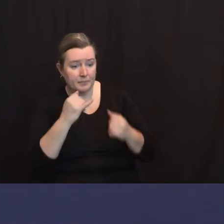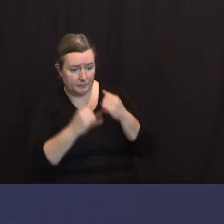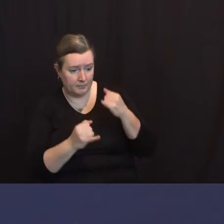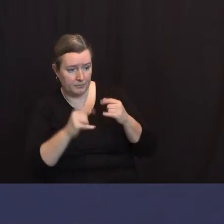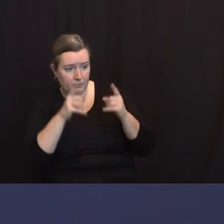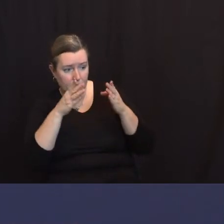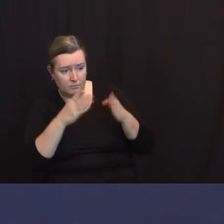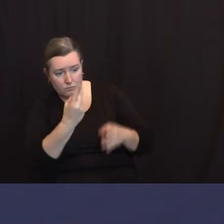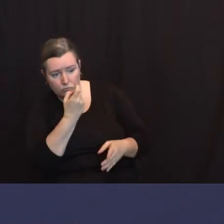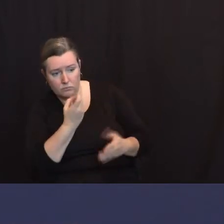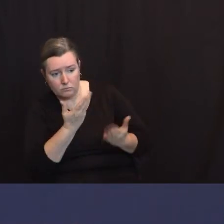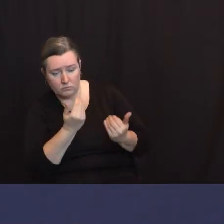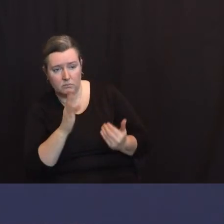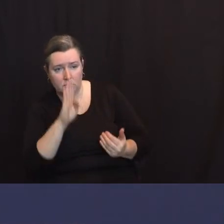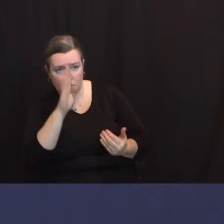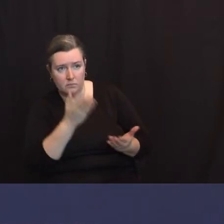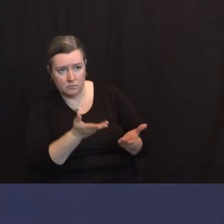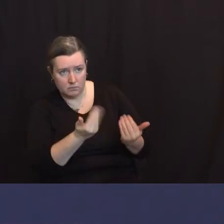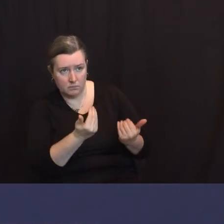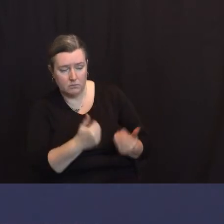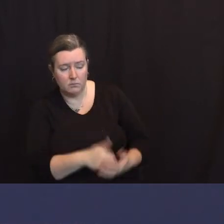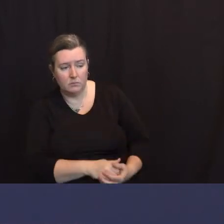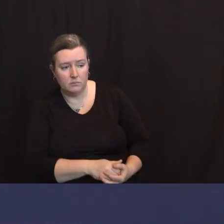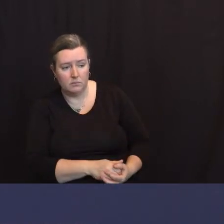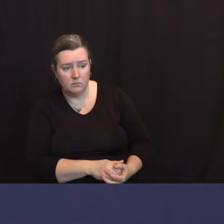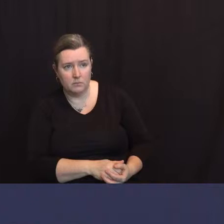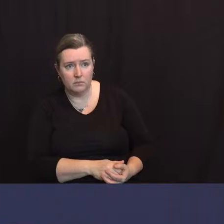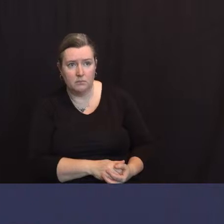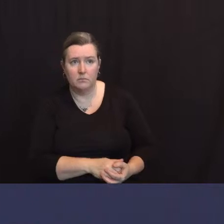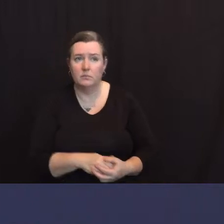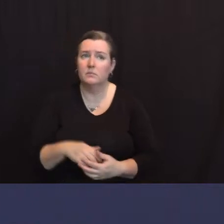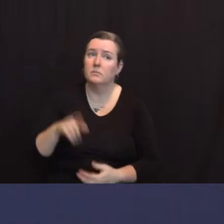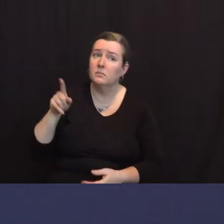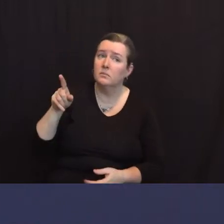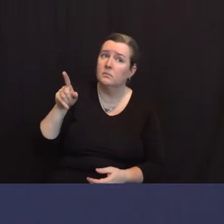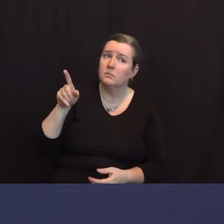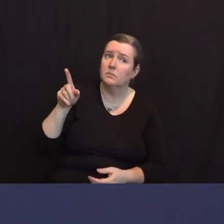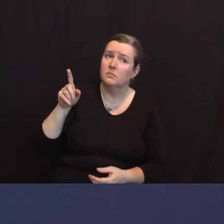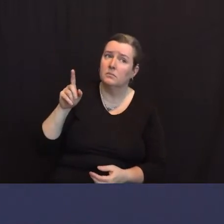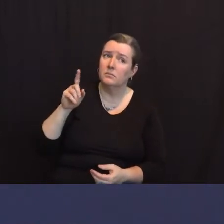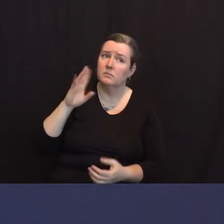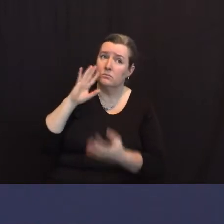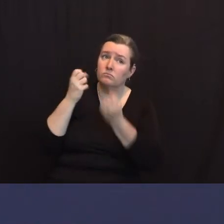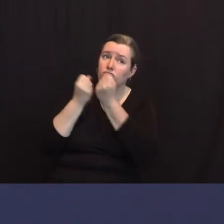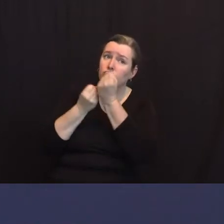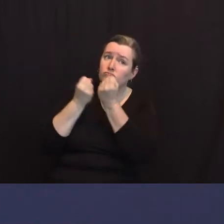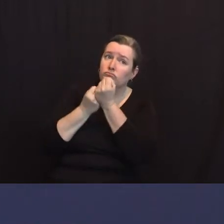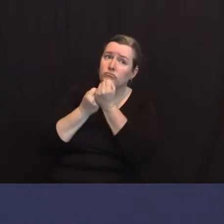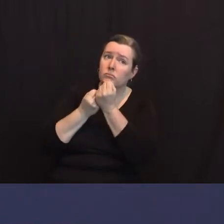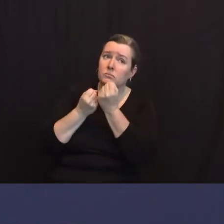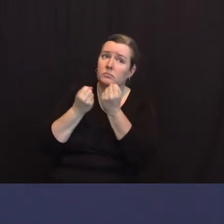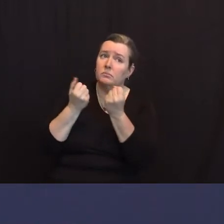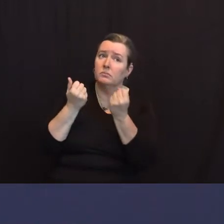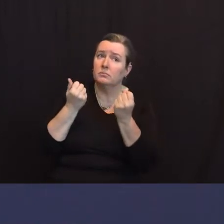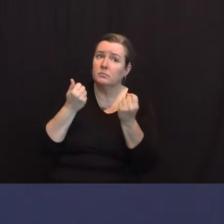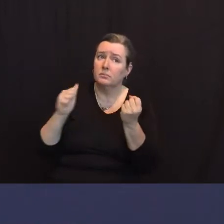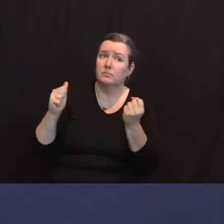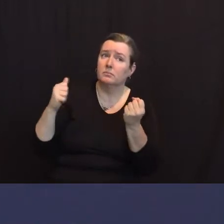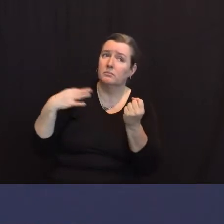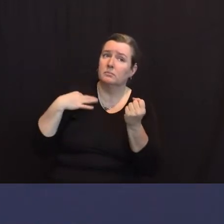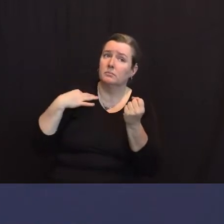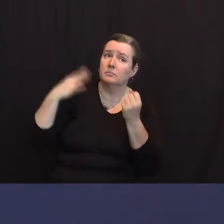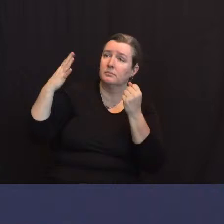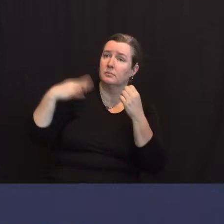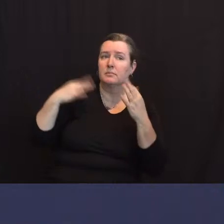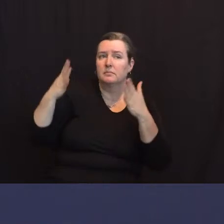So I'm wondering if you plan on vetting any candidates on whom you'll run, or on a, how